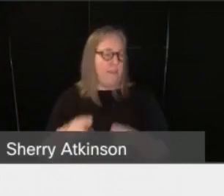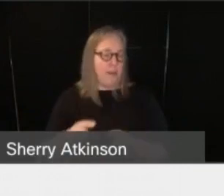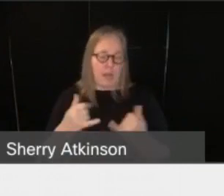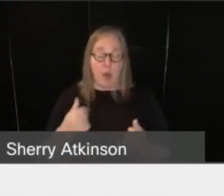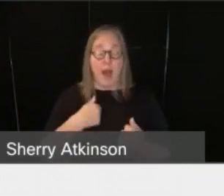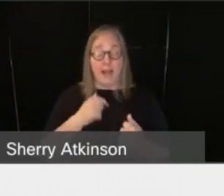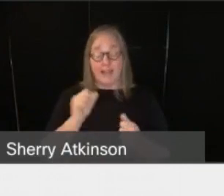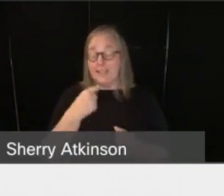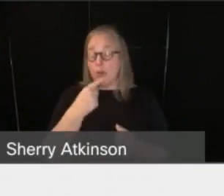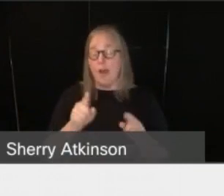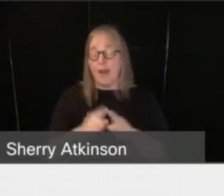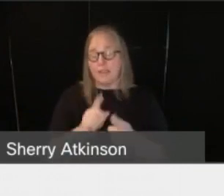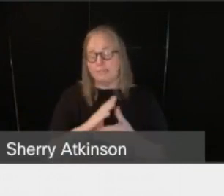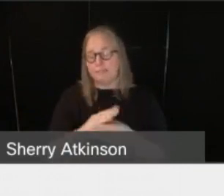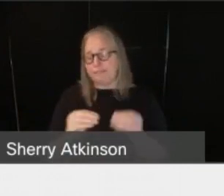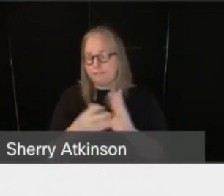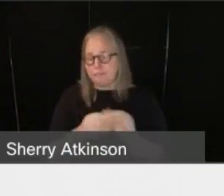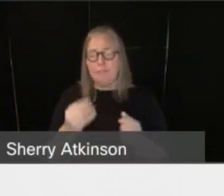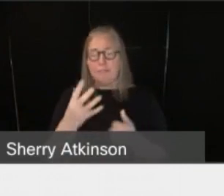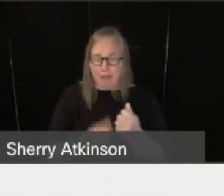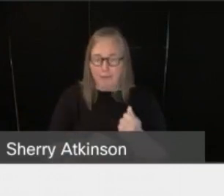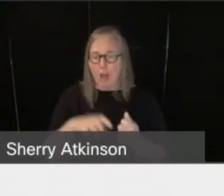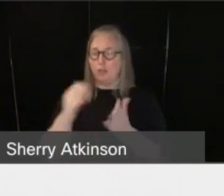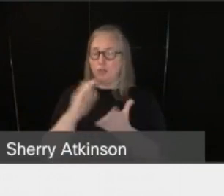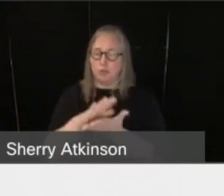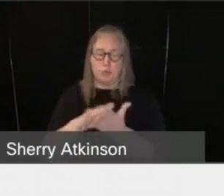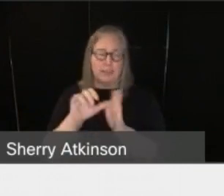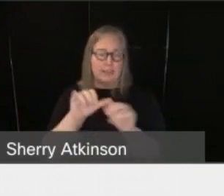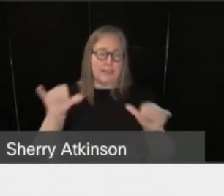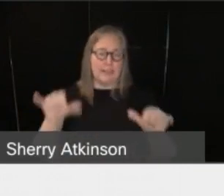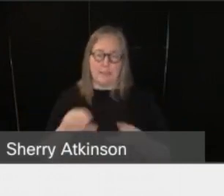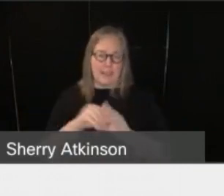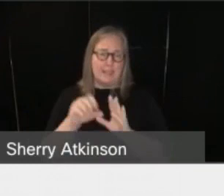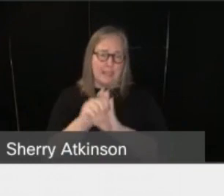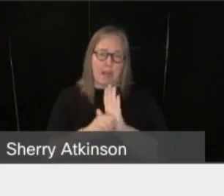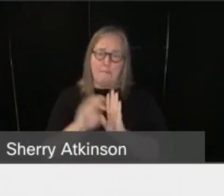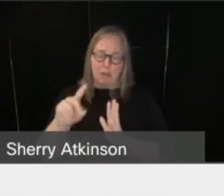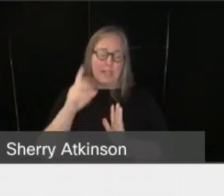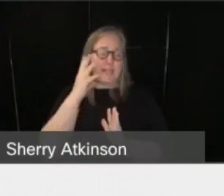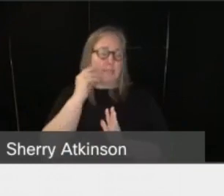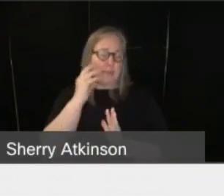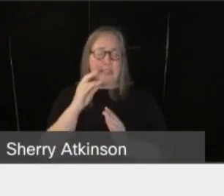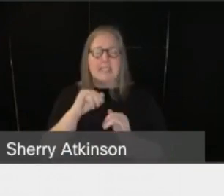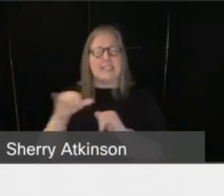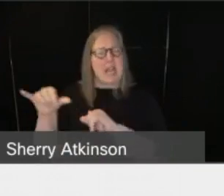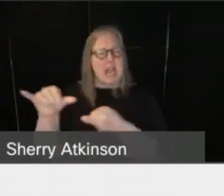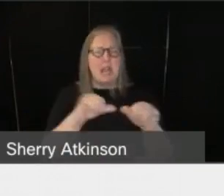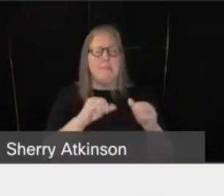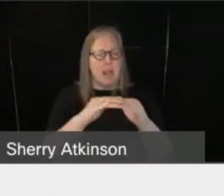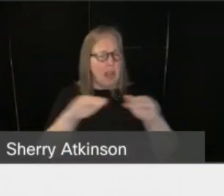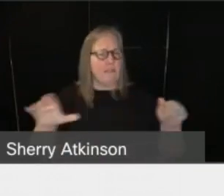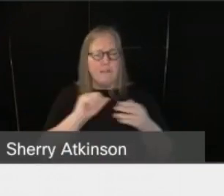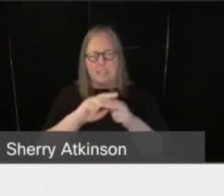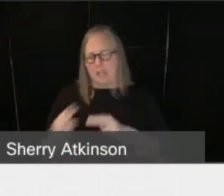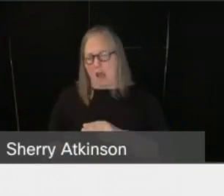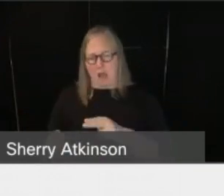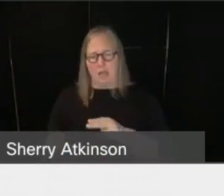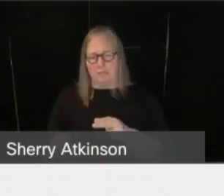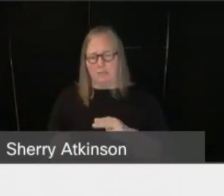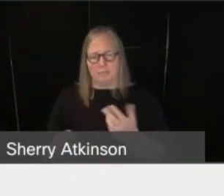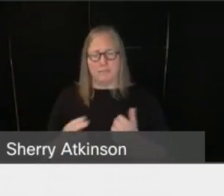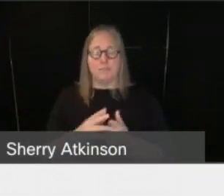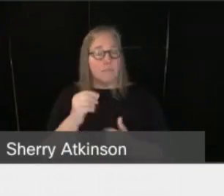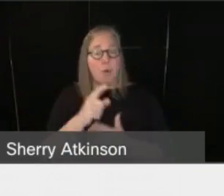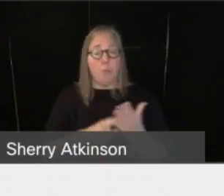anecdotally that every other school system in the state of Maryland has experienced the same level of decline across the level. And then what